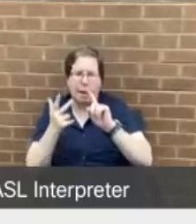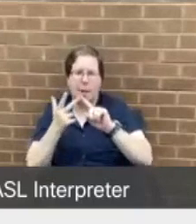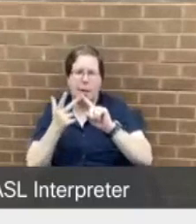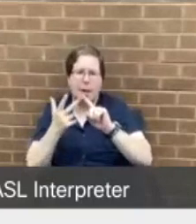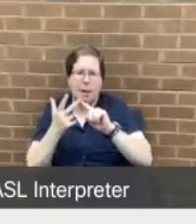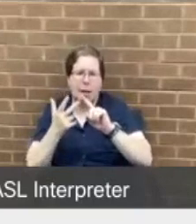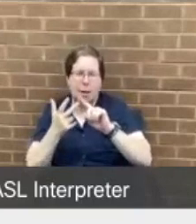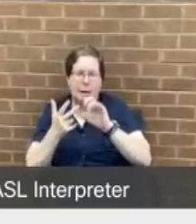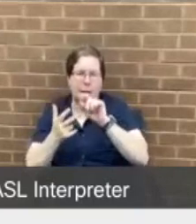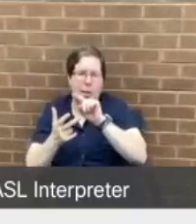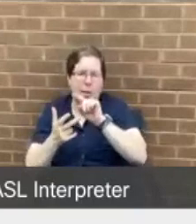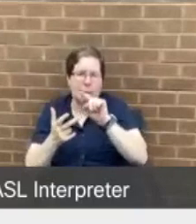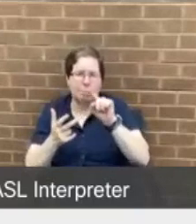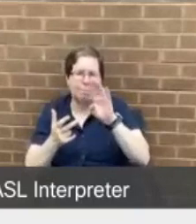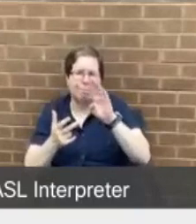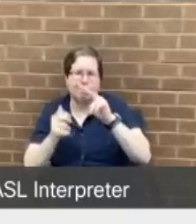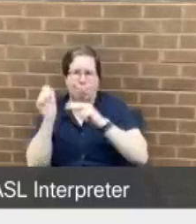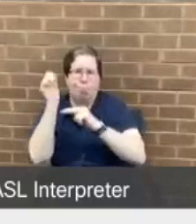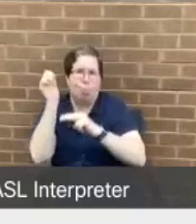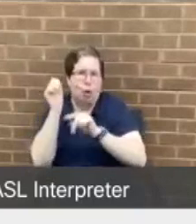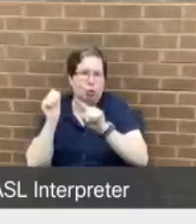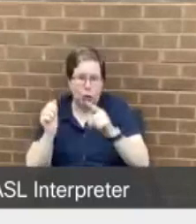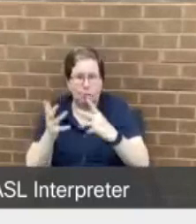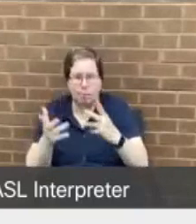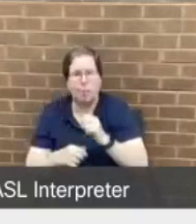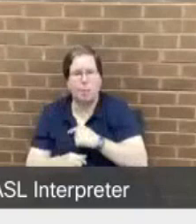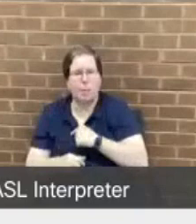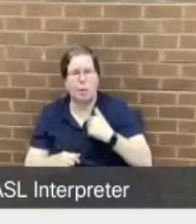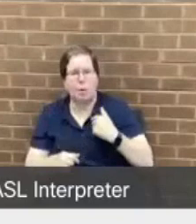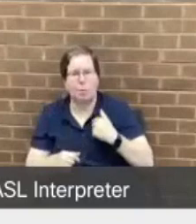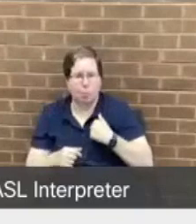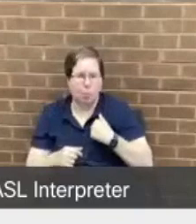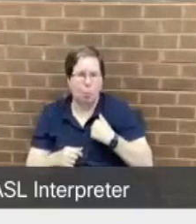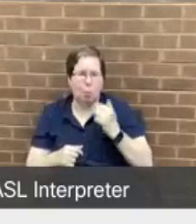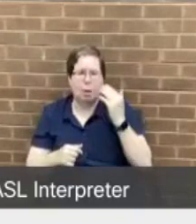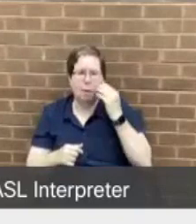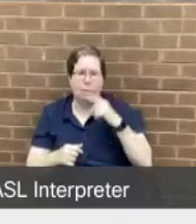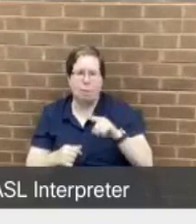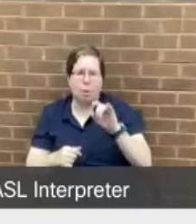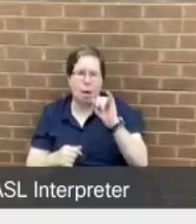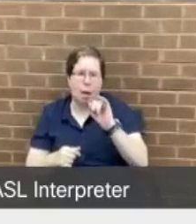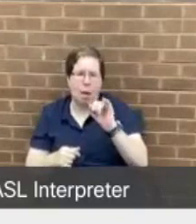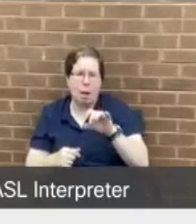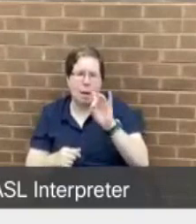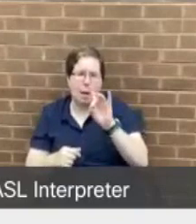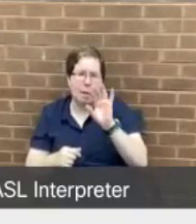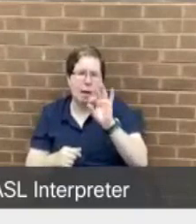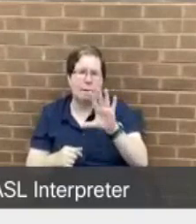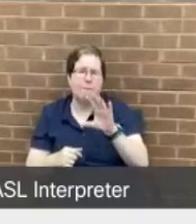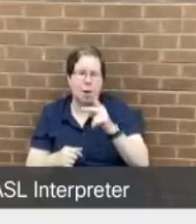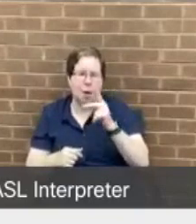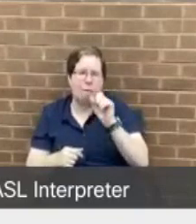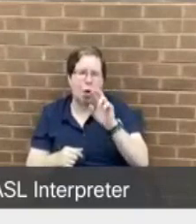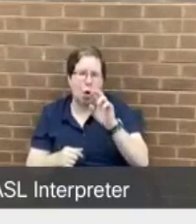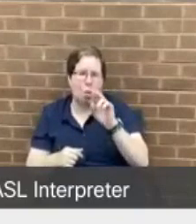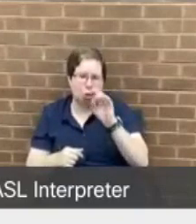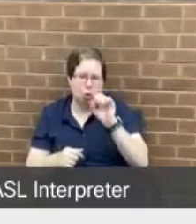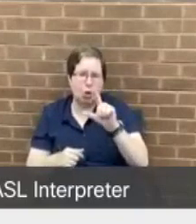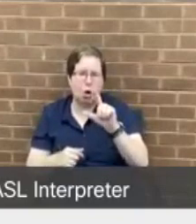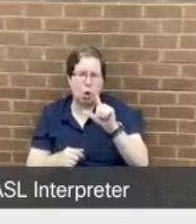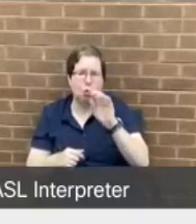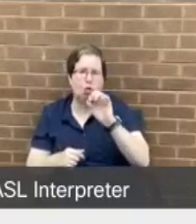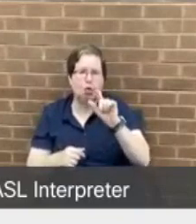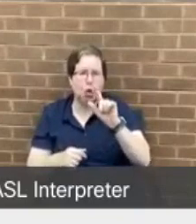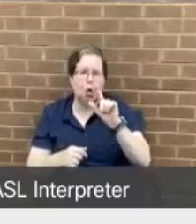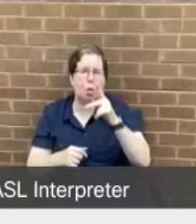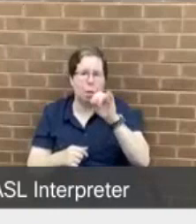Nice Middleton Bridge. Study is underway for the I-895 Baltimore Harbor Tunnel toll plaza and